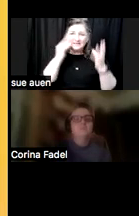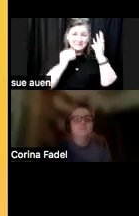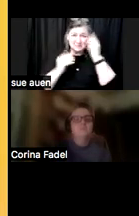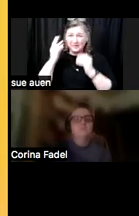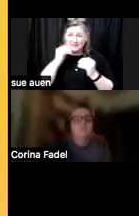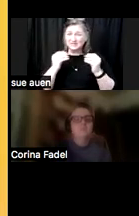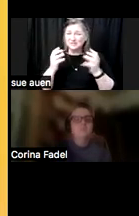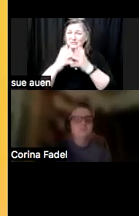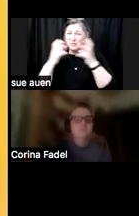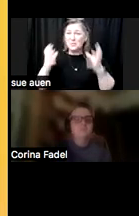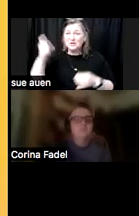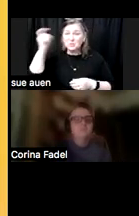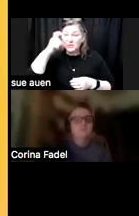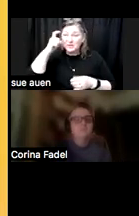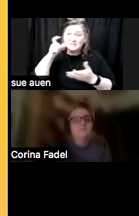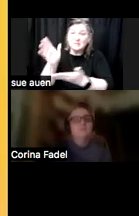much wisdom that was shared.